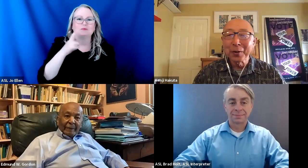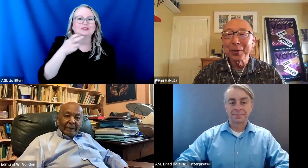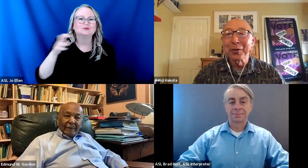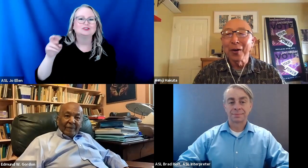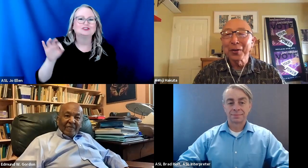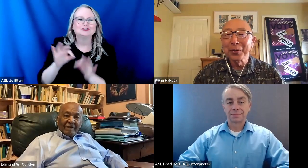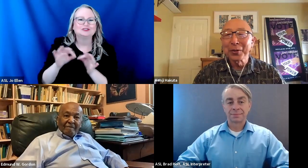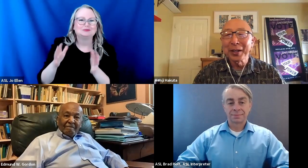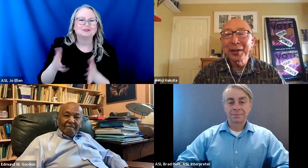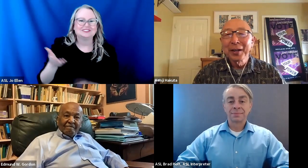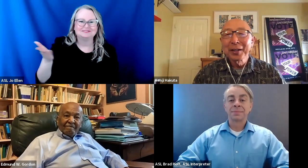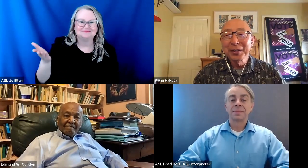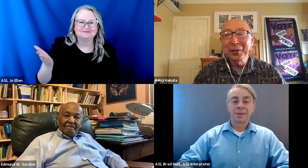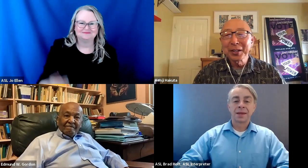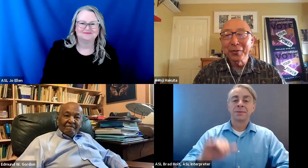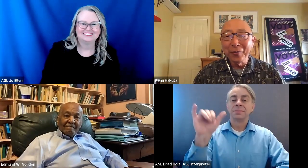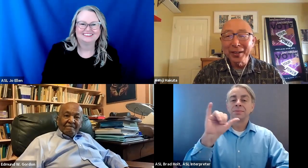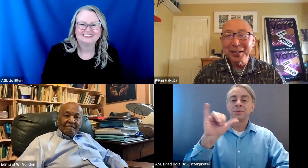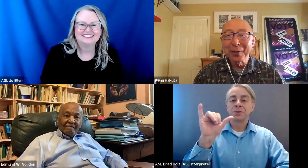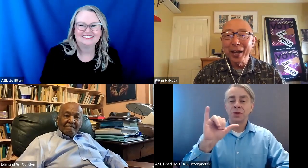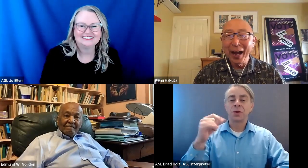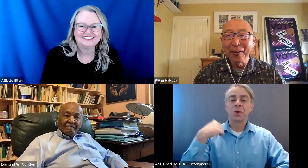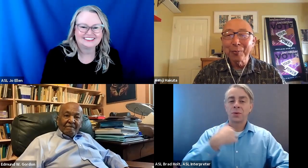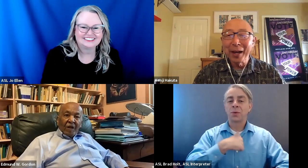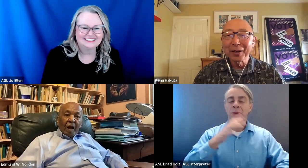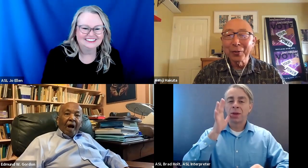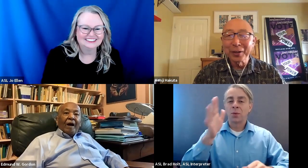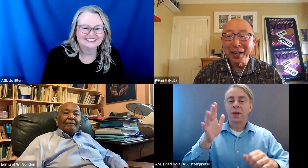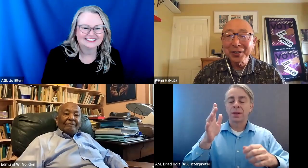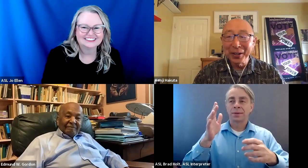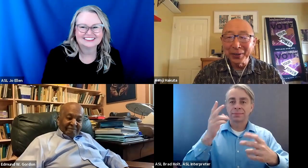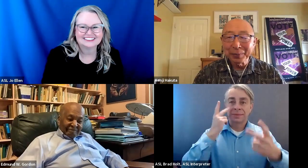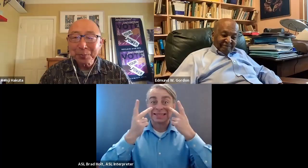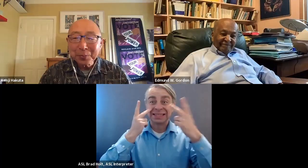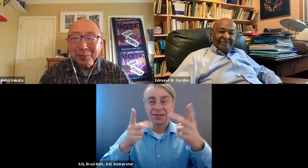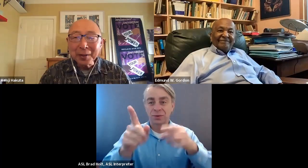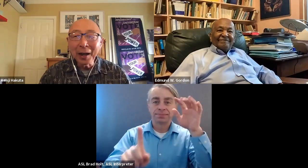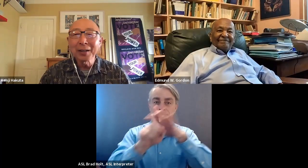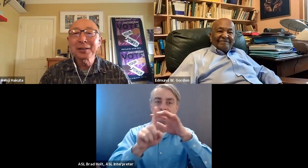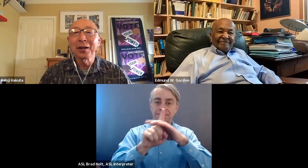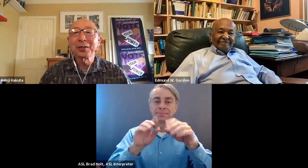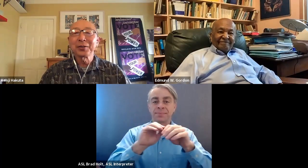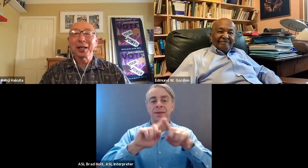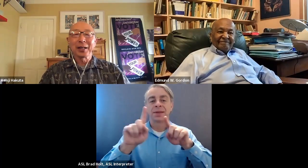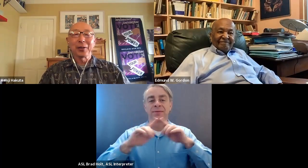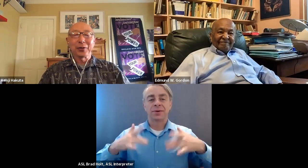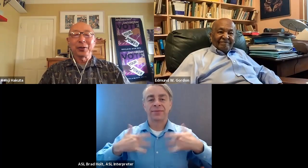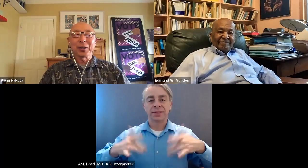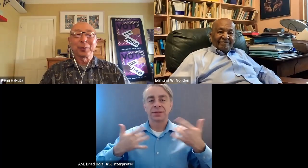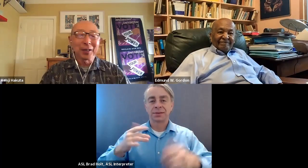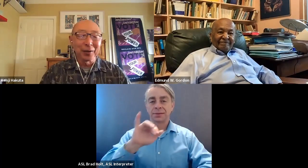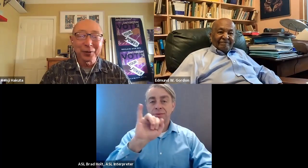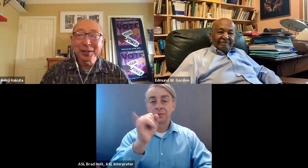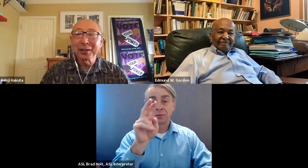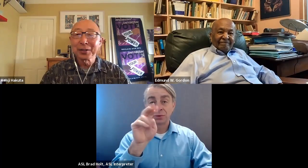hear from you are through the series of events that we have planned over the next year. On June 2nd and 3rd, there